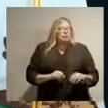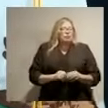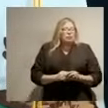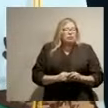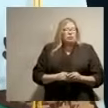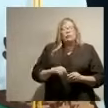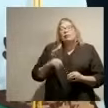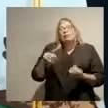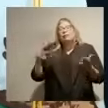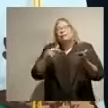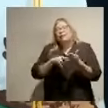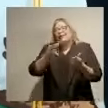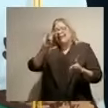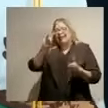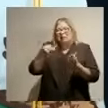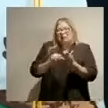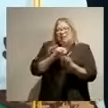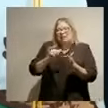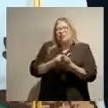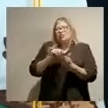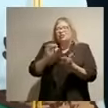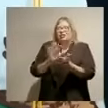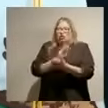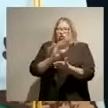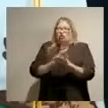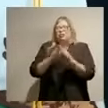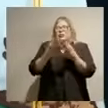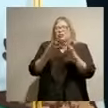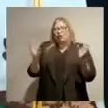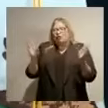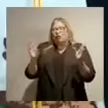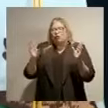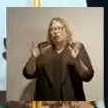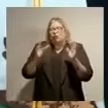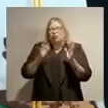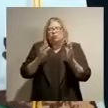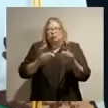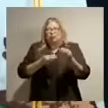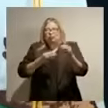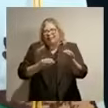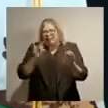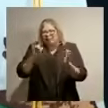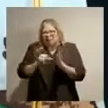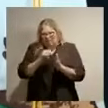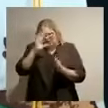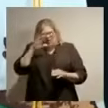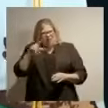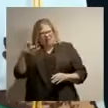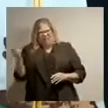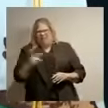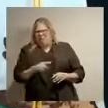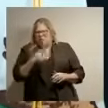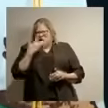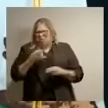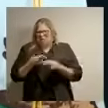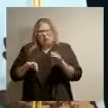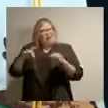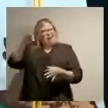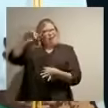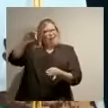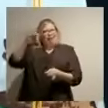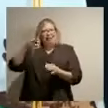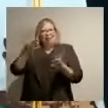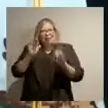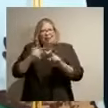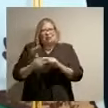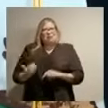the eight pages, the document overview of the budget that folks received today, and I know the question about the size versus previous